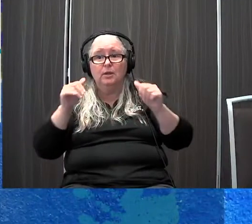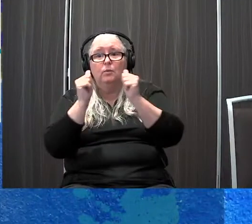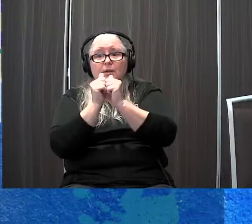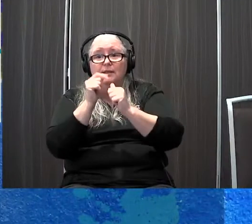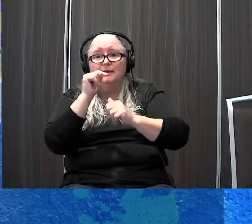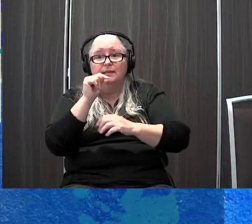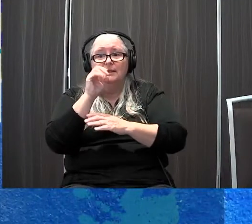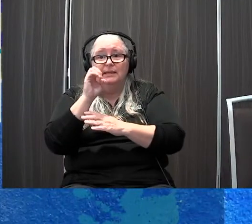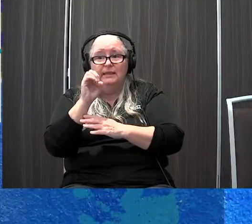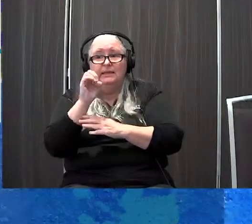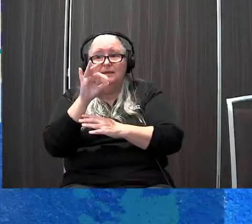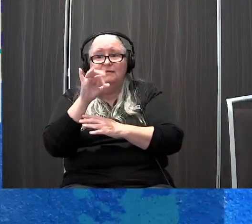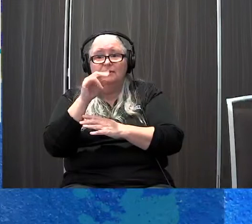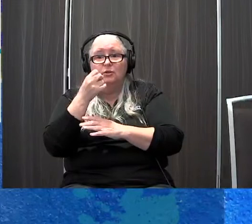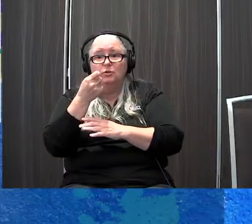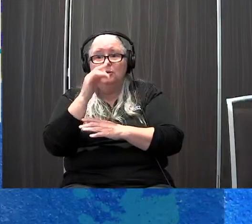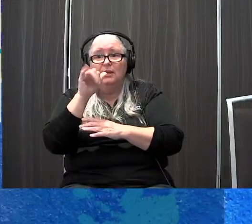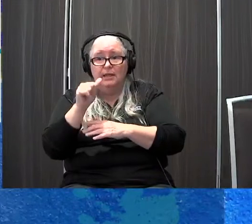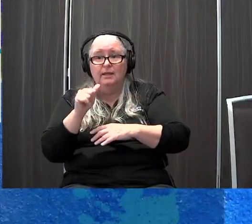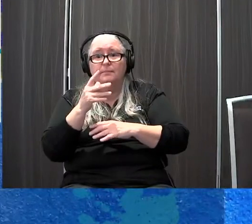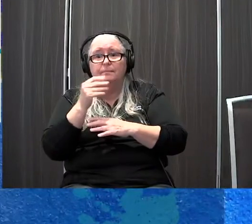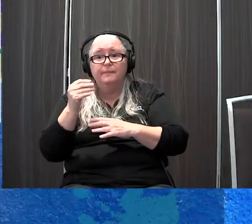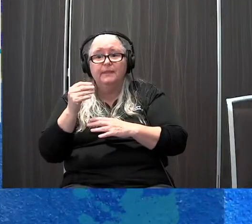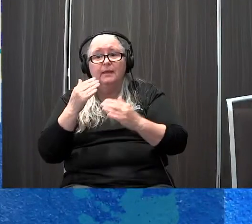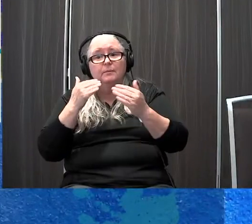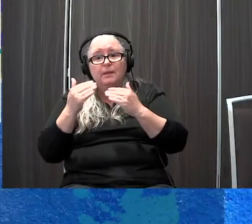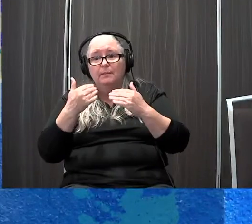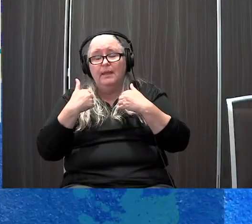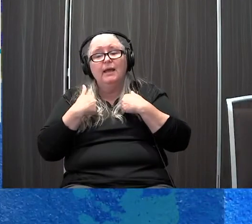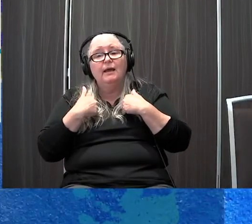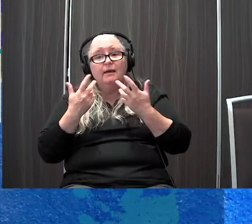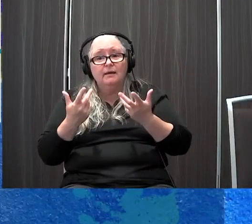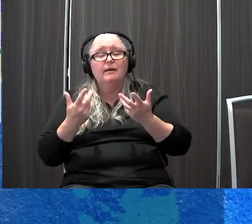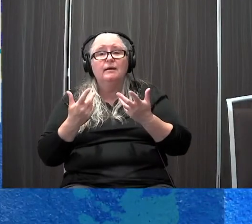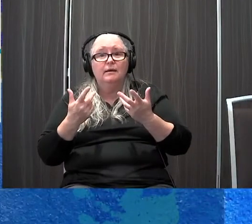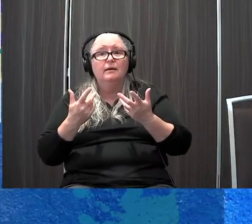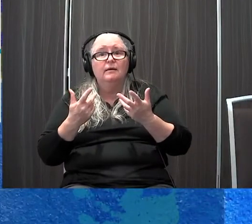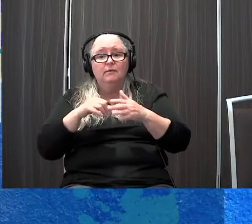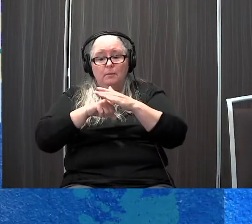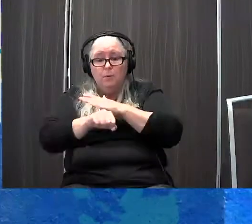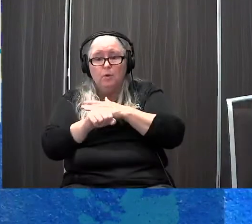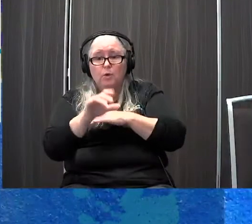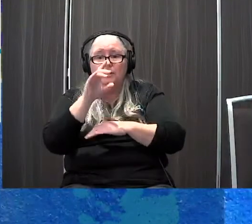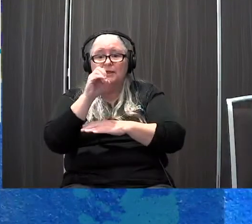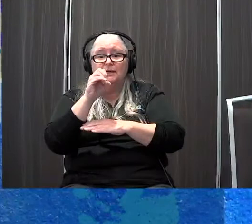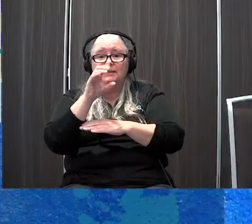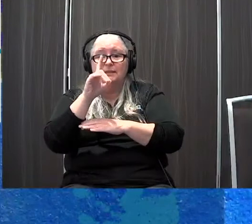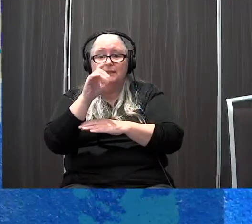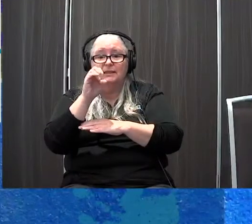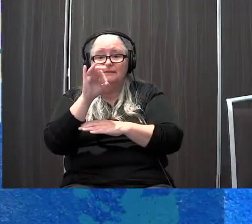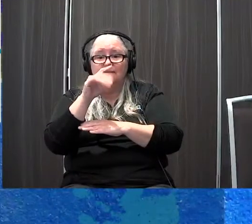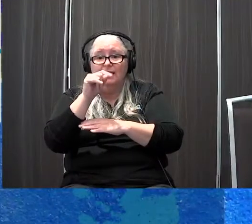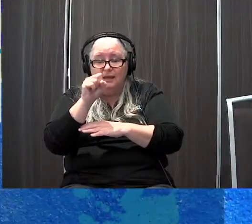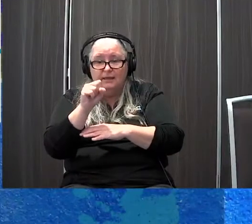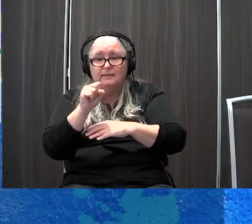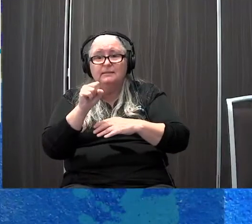that. And we also take care of children who may have birth defects or developmental issues due to an exposure while they were in